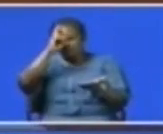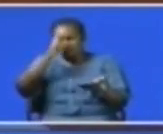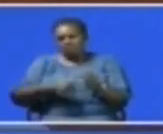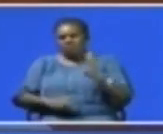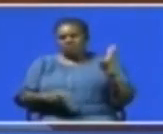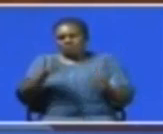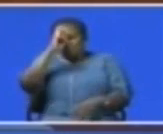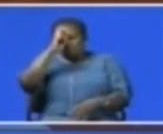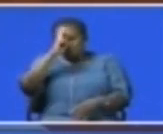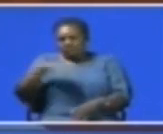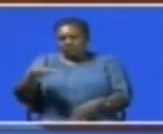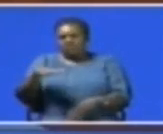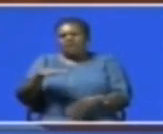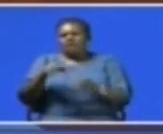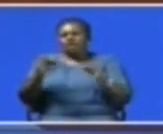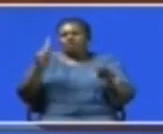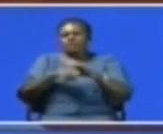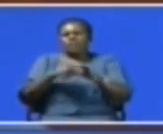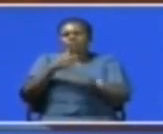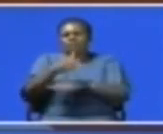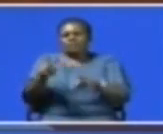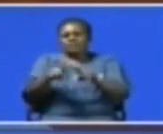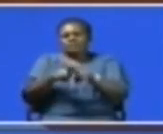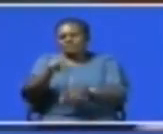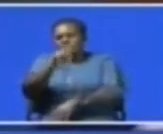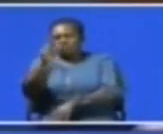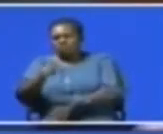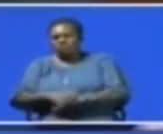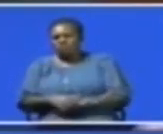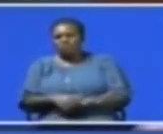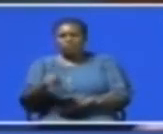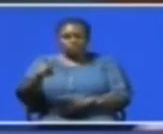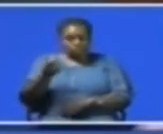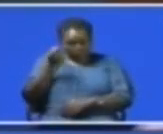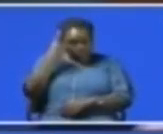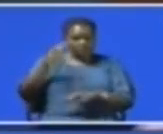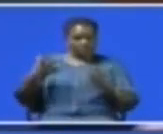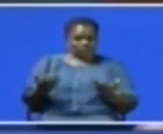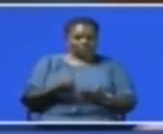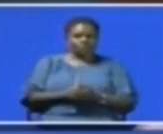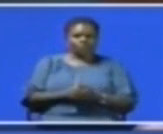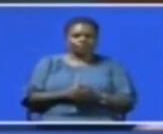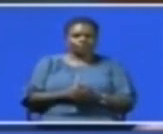officers have marked time in one rank for a decade or more, was also questioned. You will realize